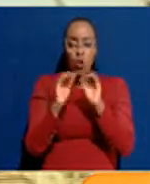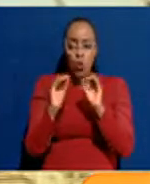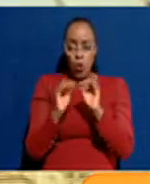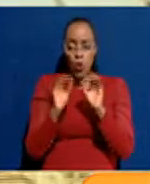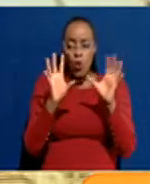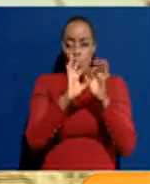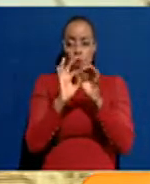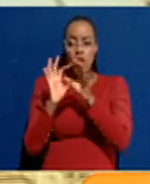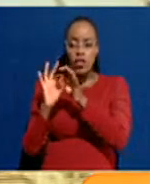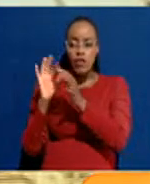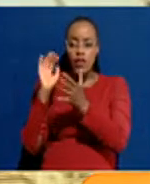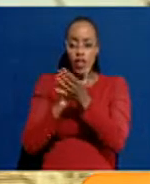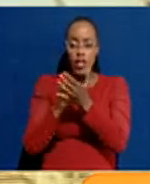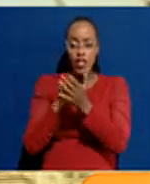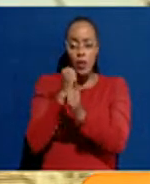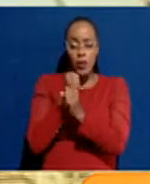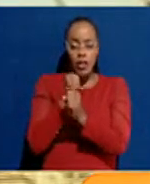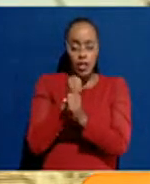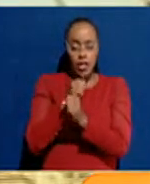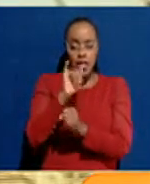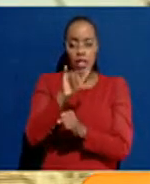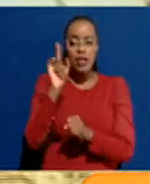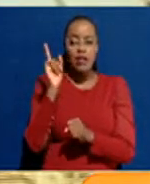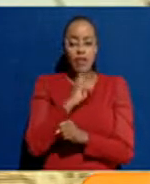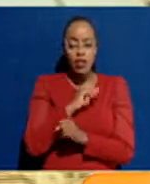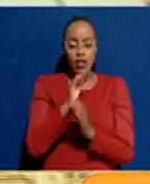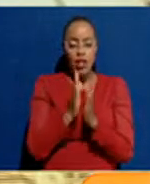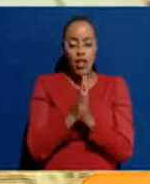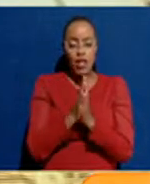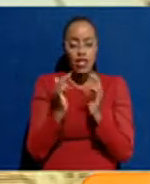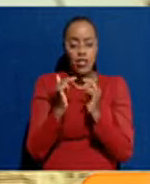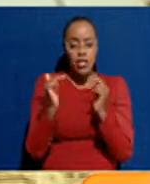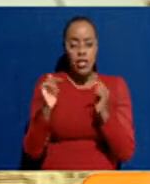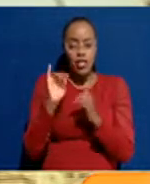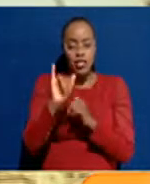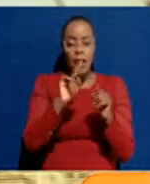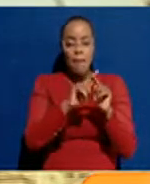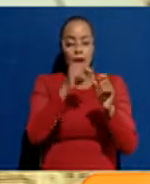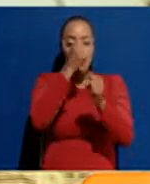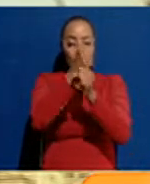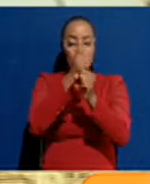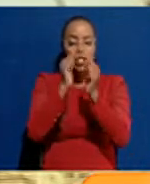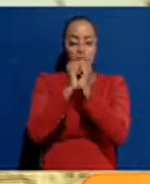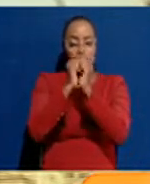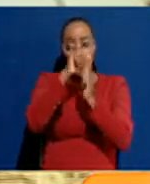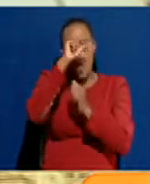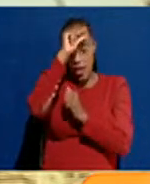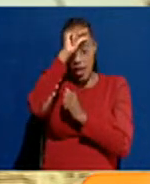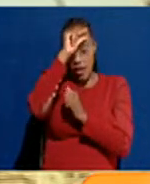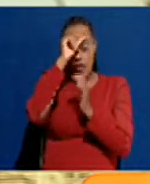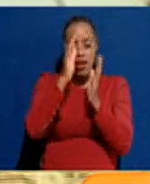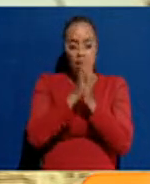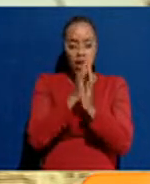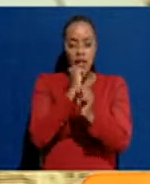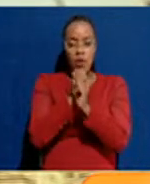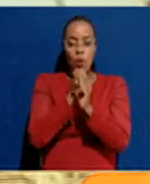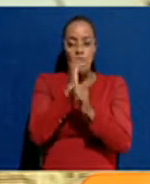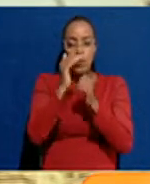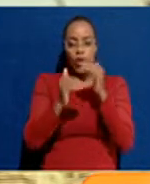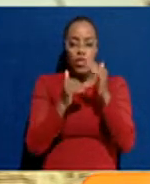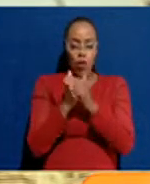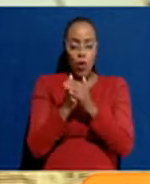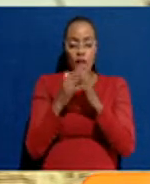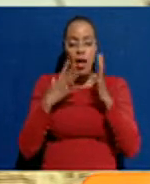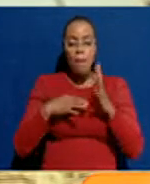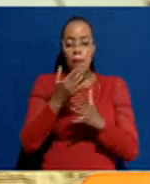which again are done in a substandard way and actually pose a very big risk to the public. But we are working together with the government and working together with all men of